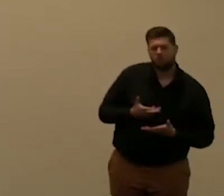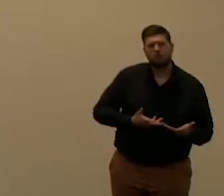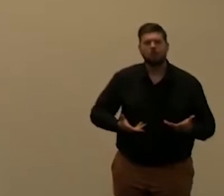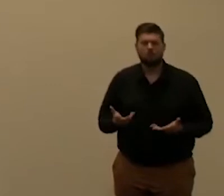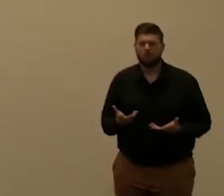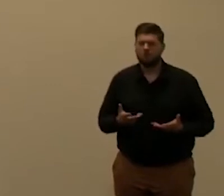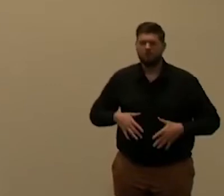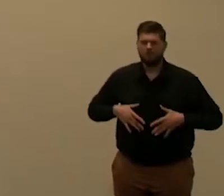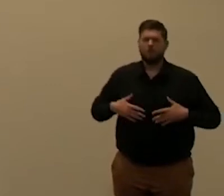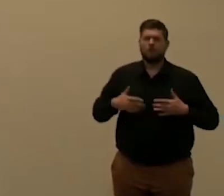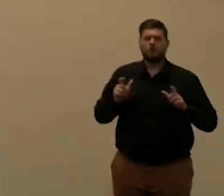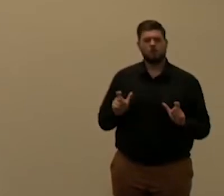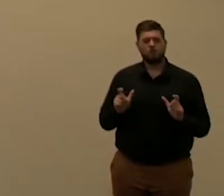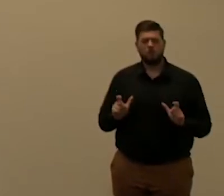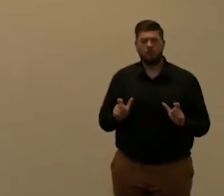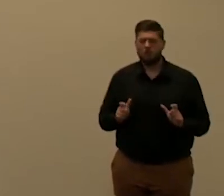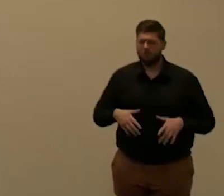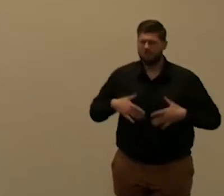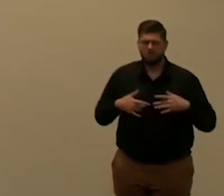also feel more connected.